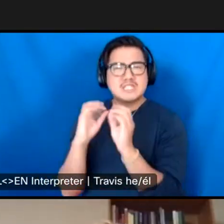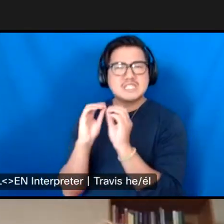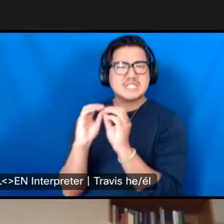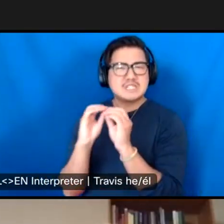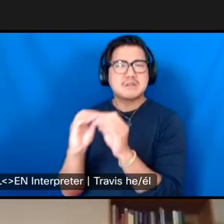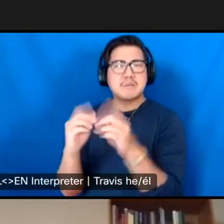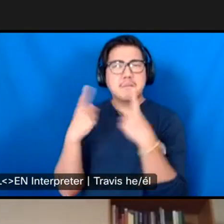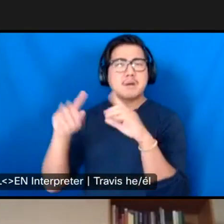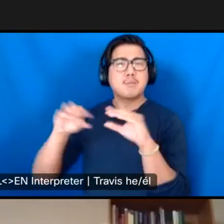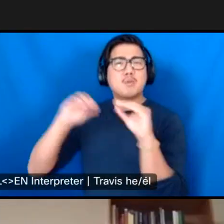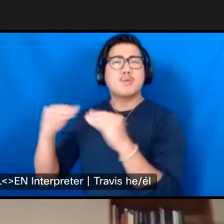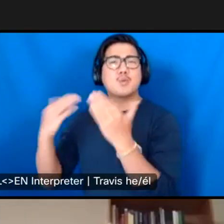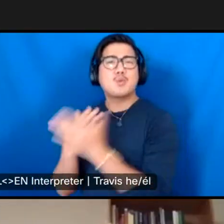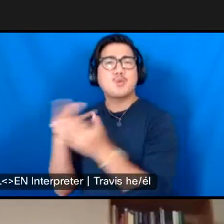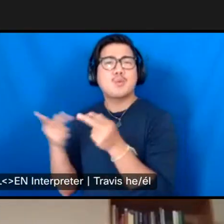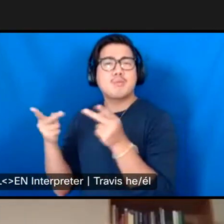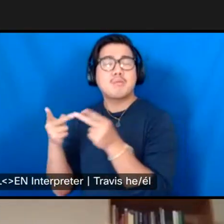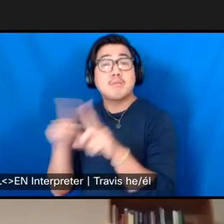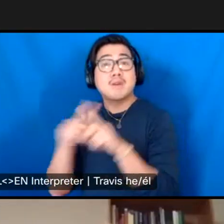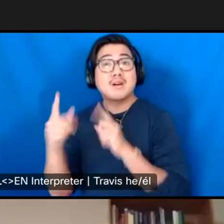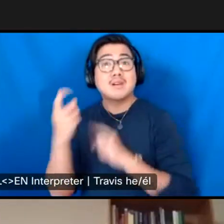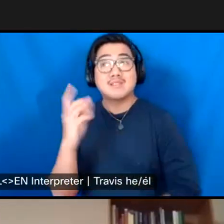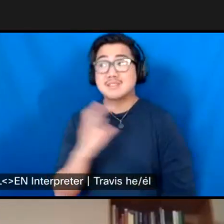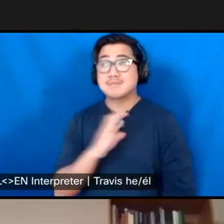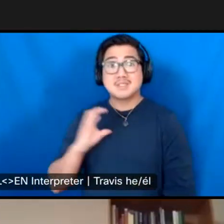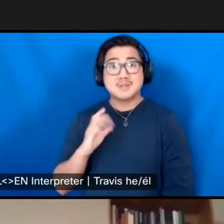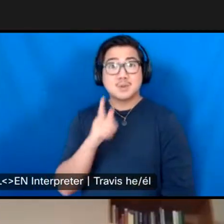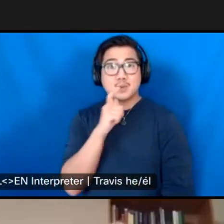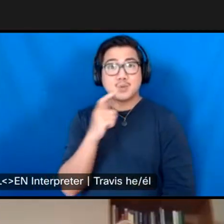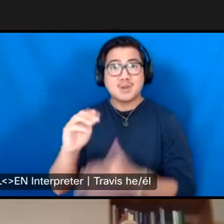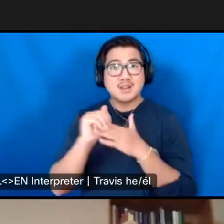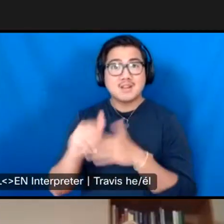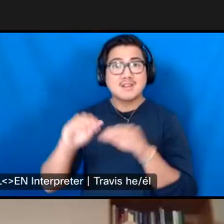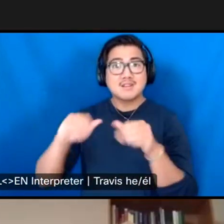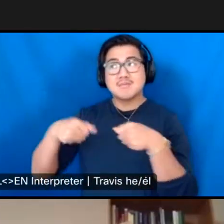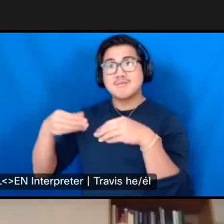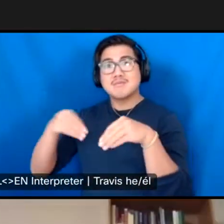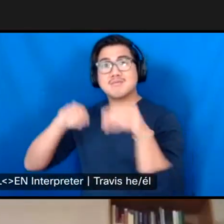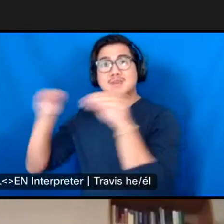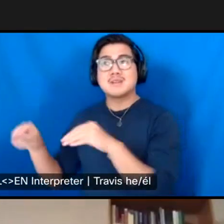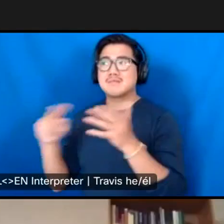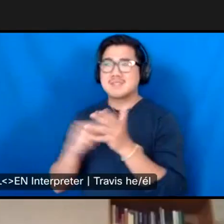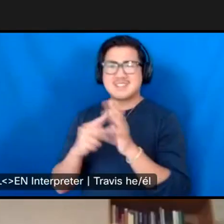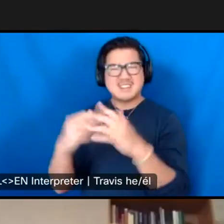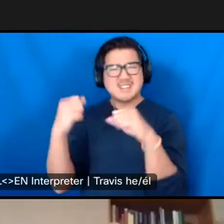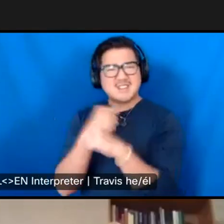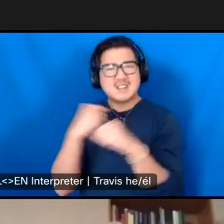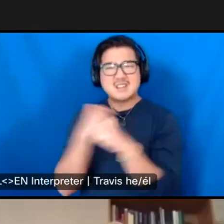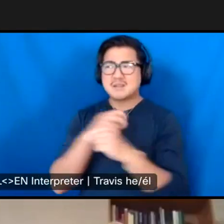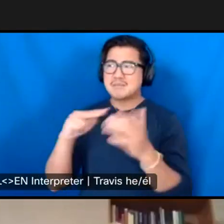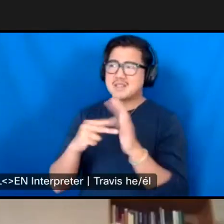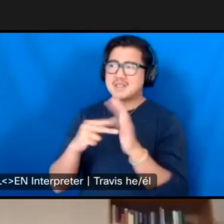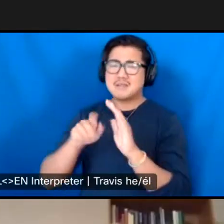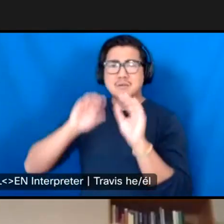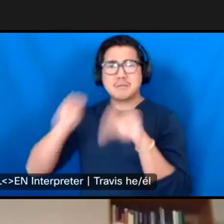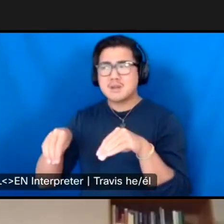our space had to fight to have more than just faculty offices because we Mm. felt that